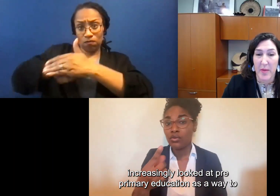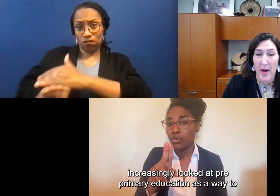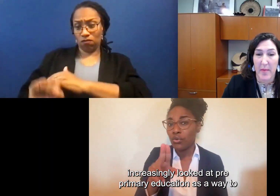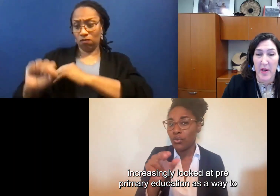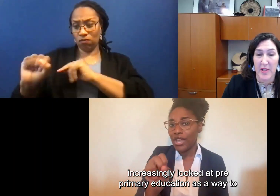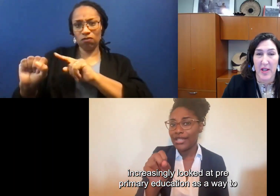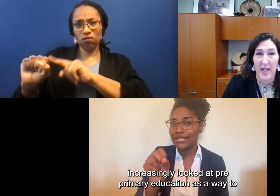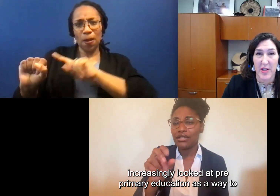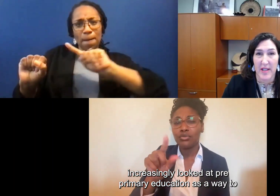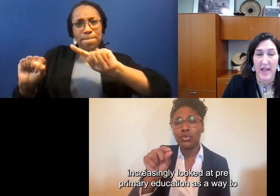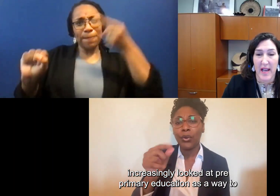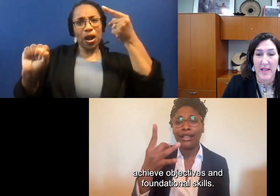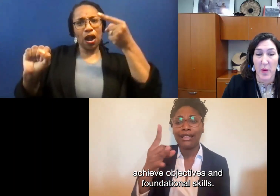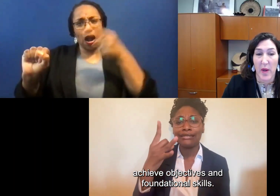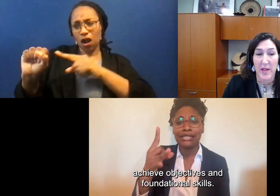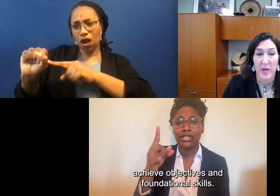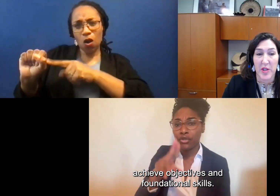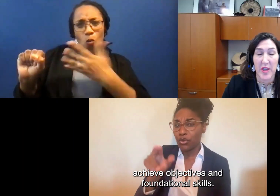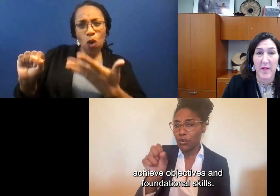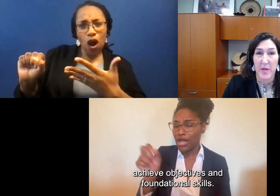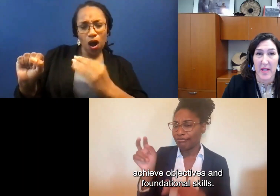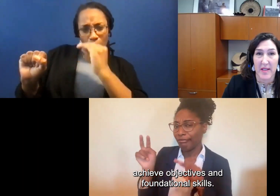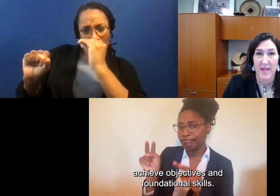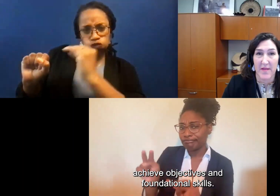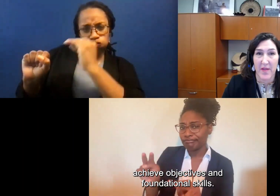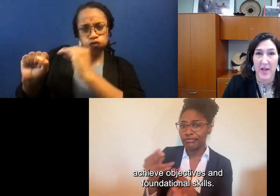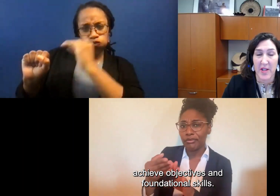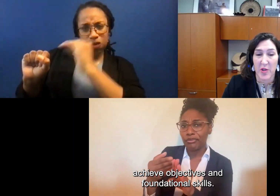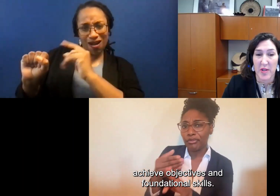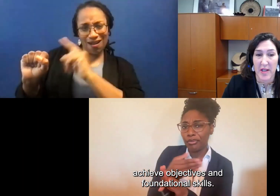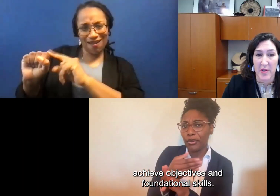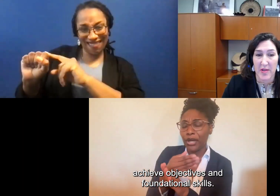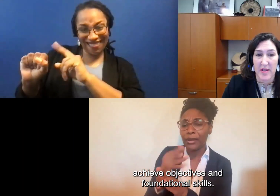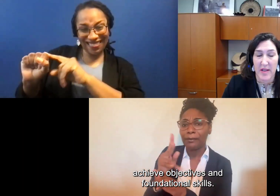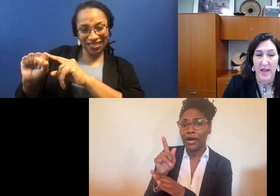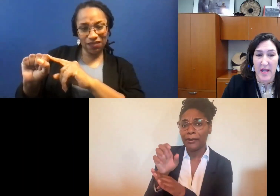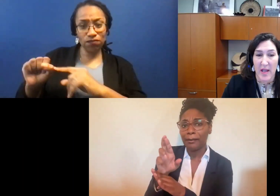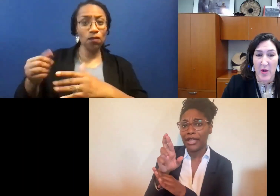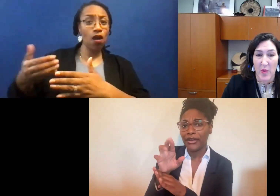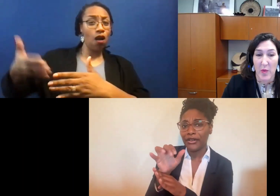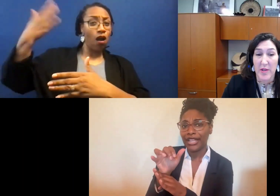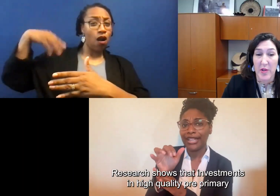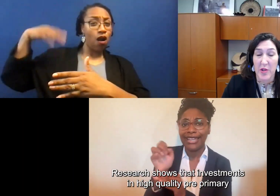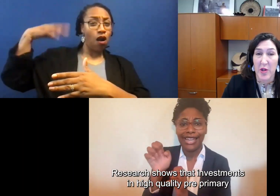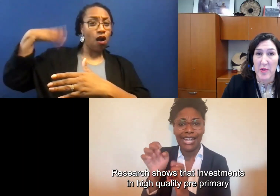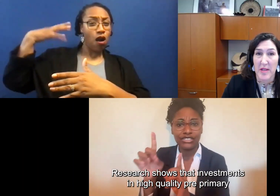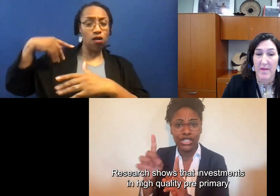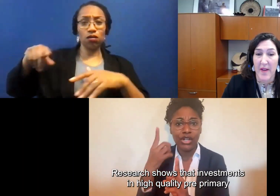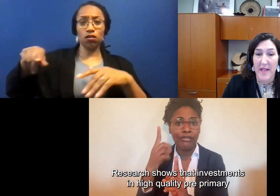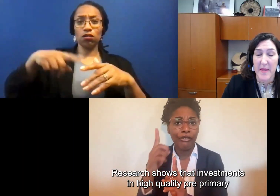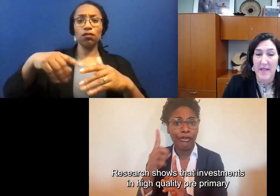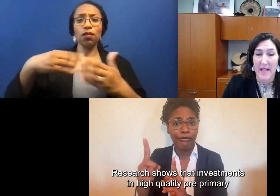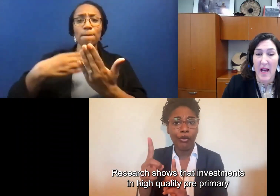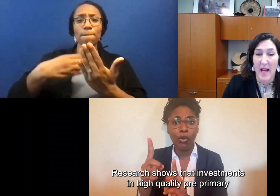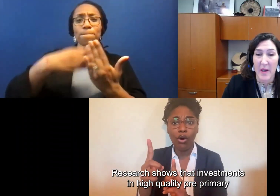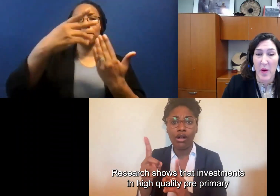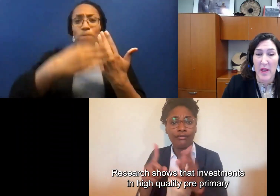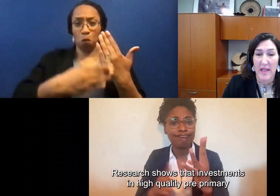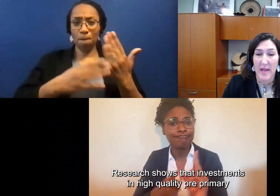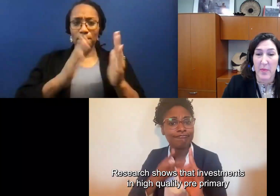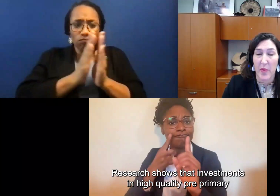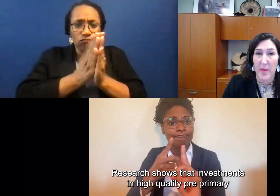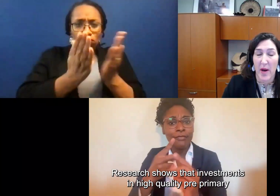looked at pre-primary education as a way to achieve objectives in foundational skills. Research shows that investments